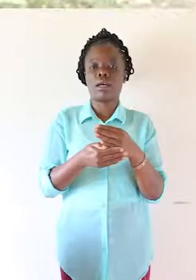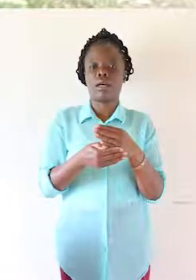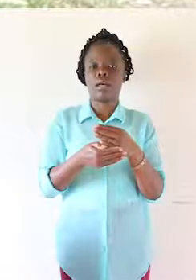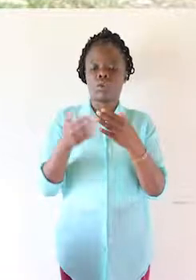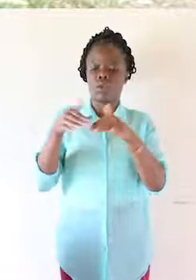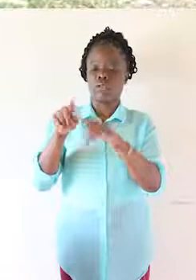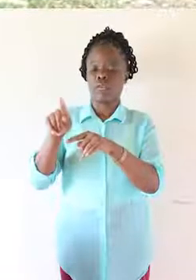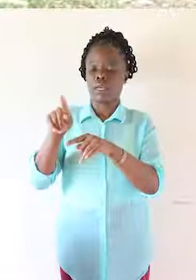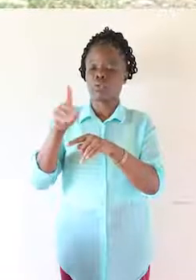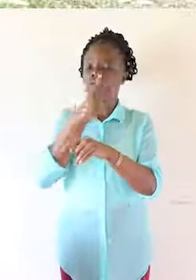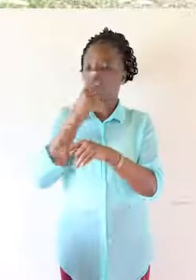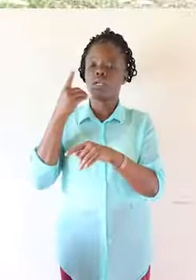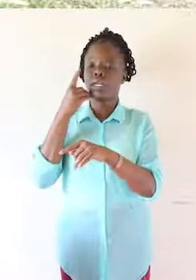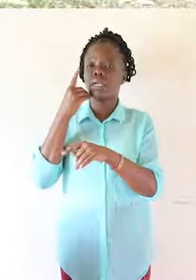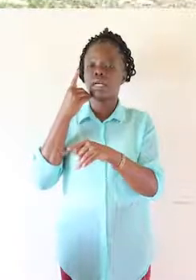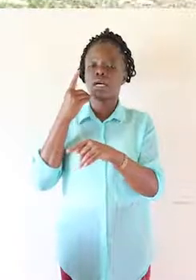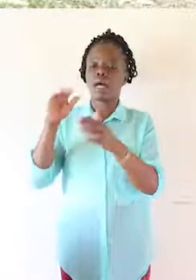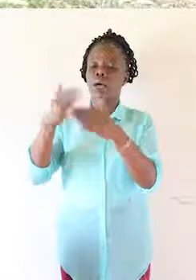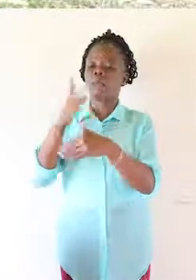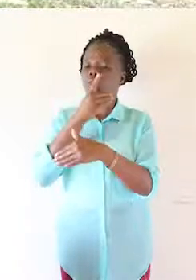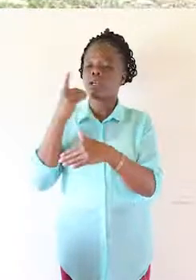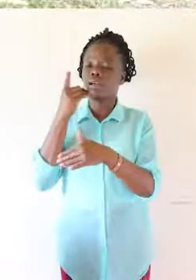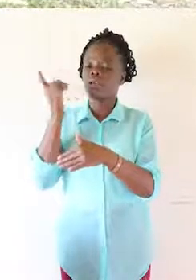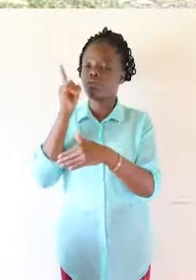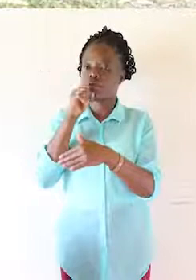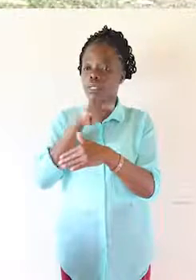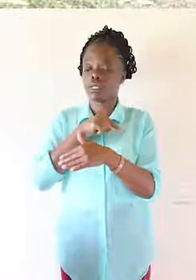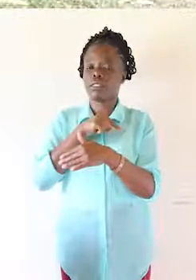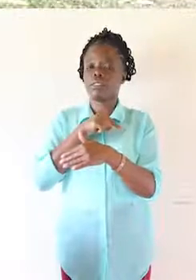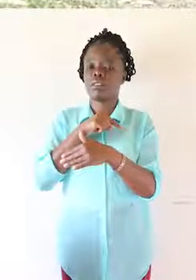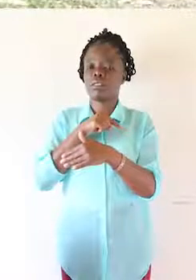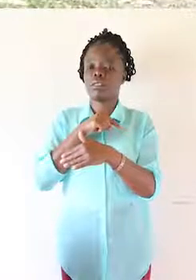Then you let it there to dry, and then again, after drying,